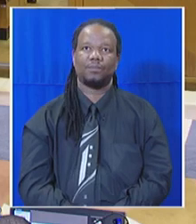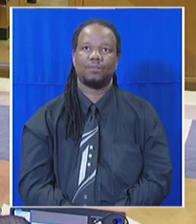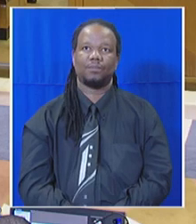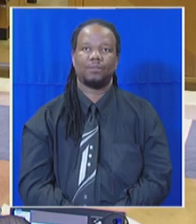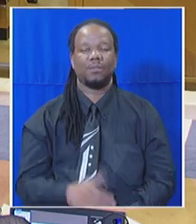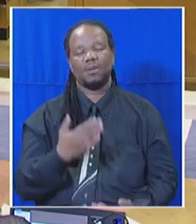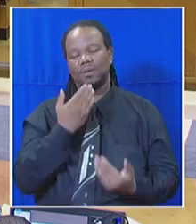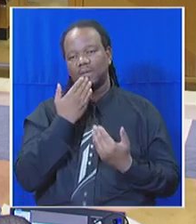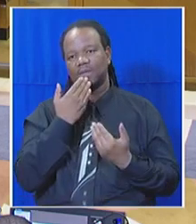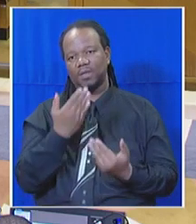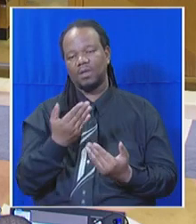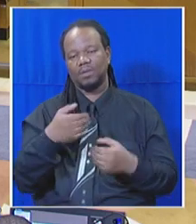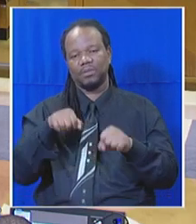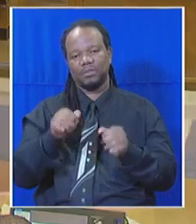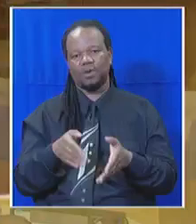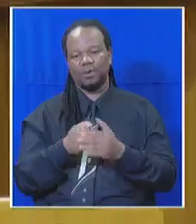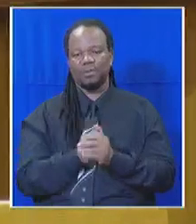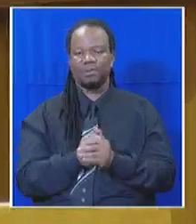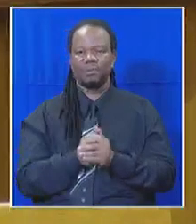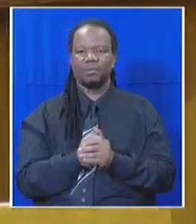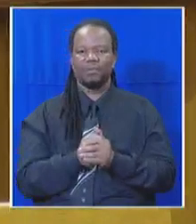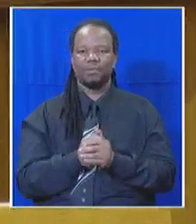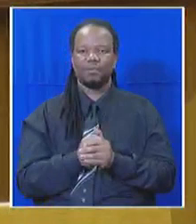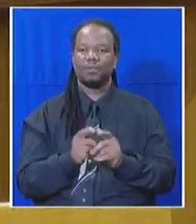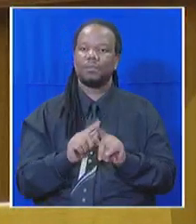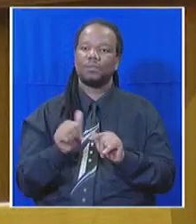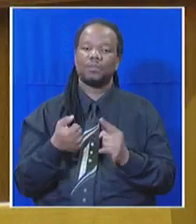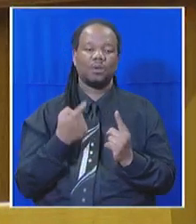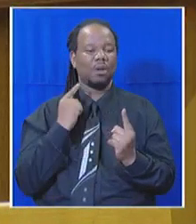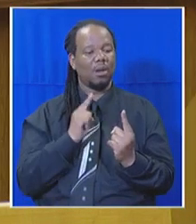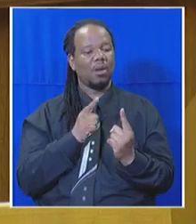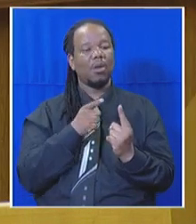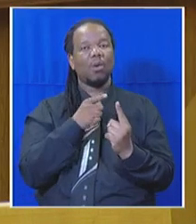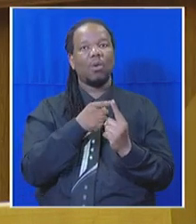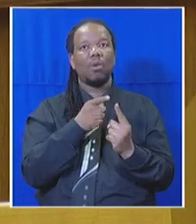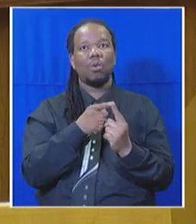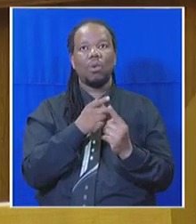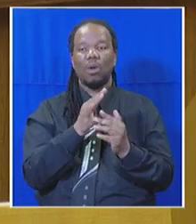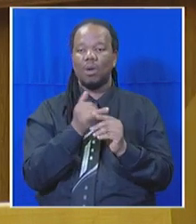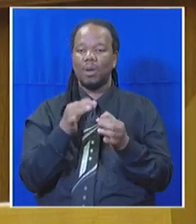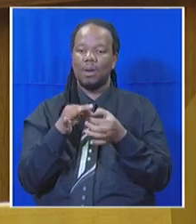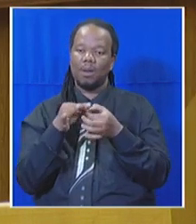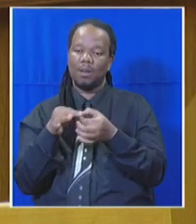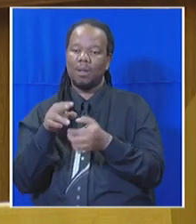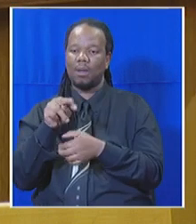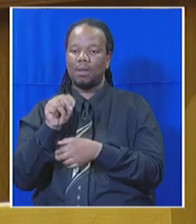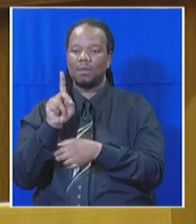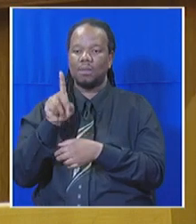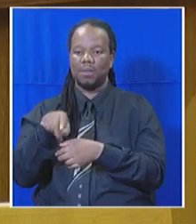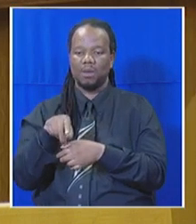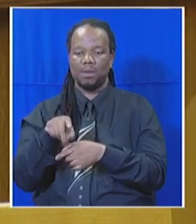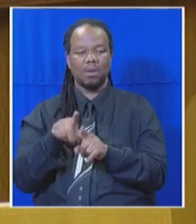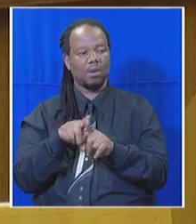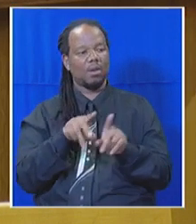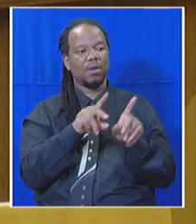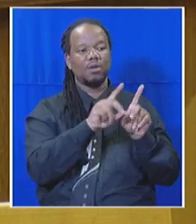Thank you, Honorable Chair. In accordance with goals as enumerated in the National Development Plan, this department